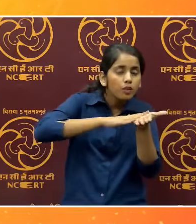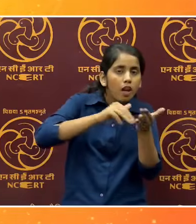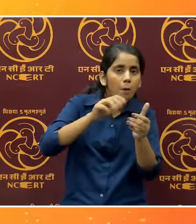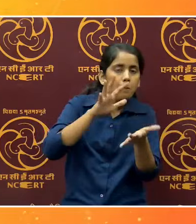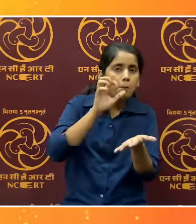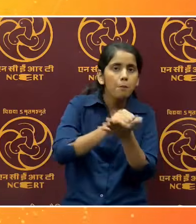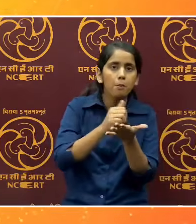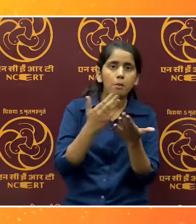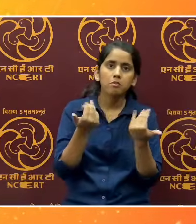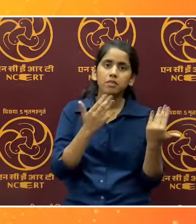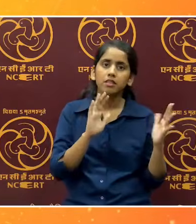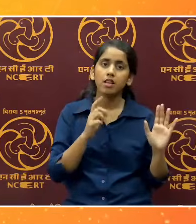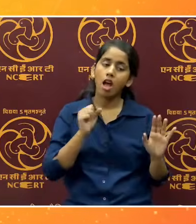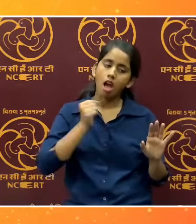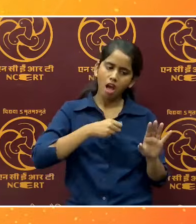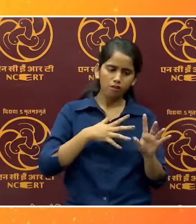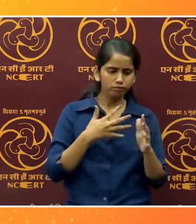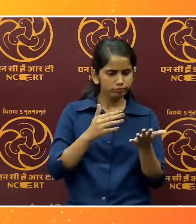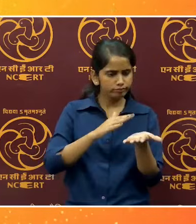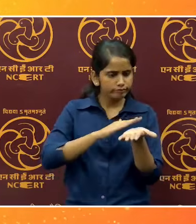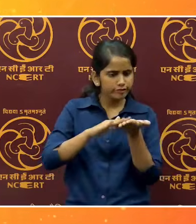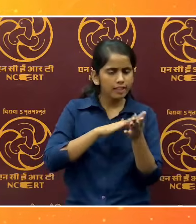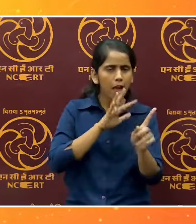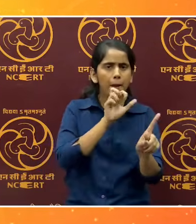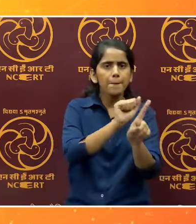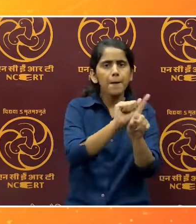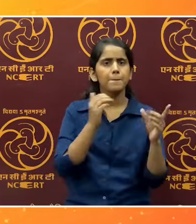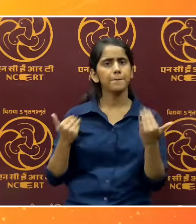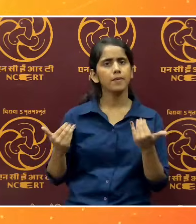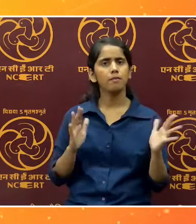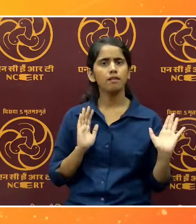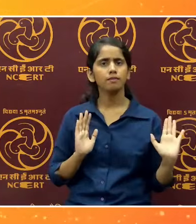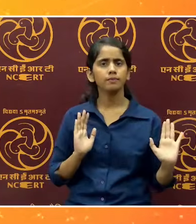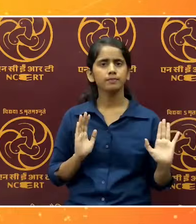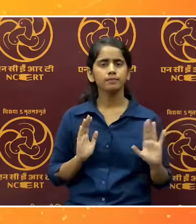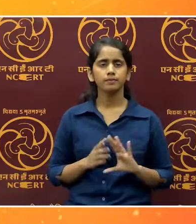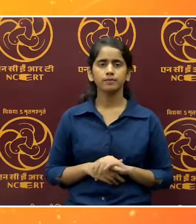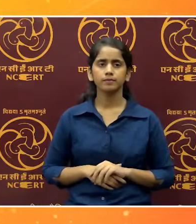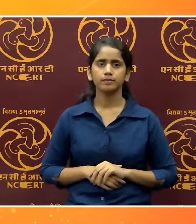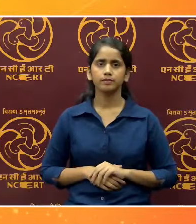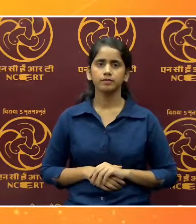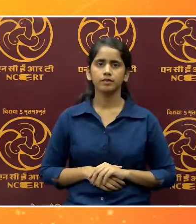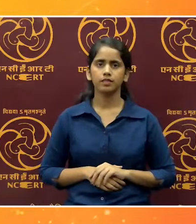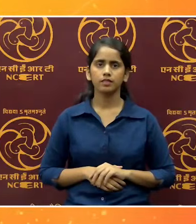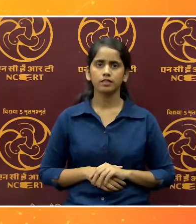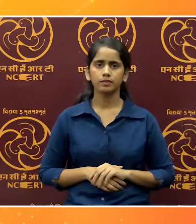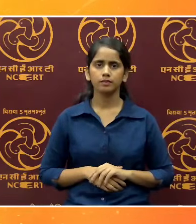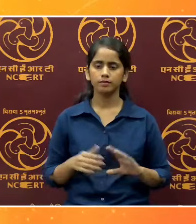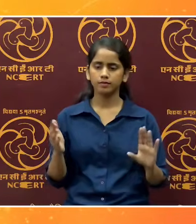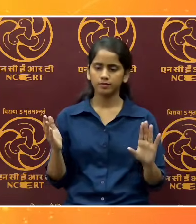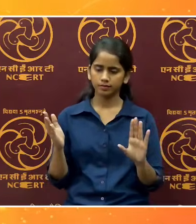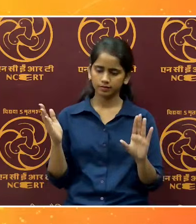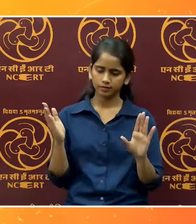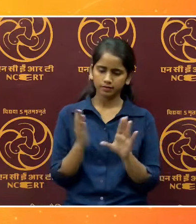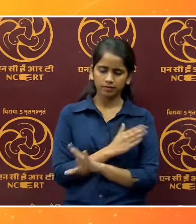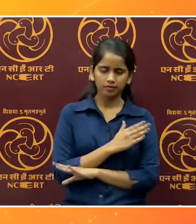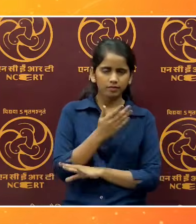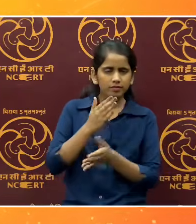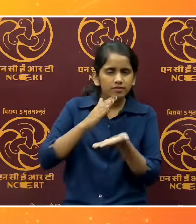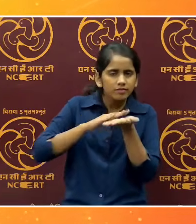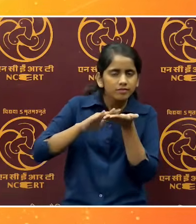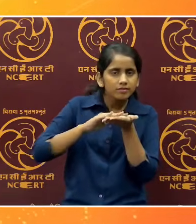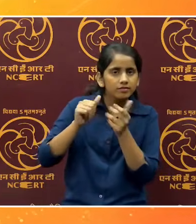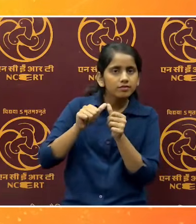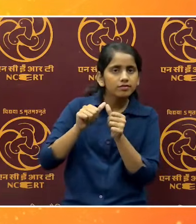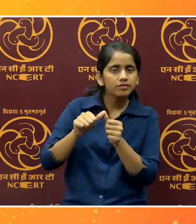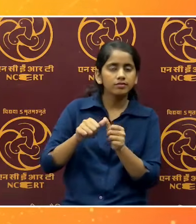Yes, I can feel it. It's written in Braille, if I'm not wrong. Yes. May I ask why have you written it in Braille?